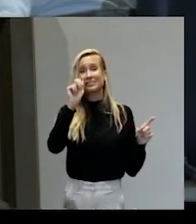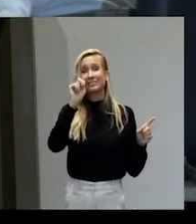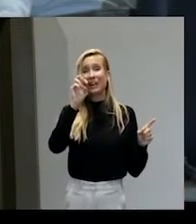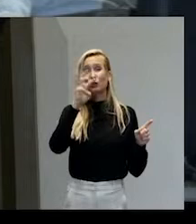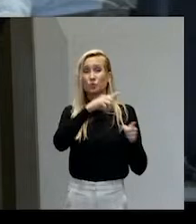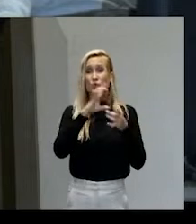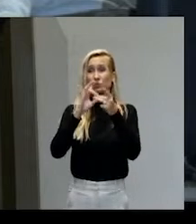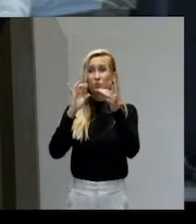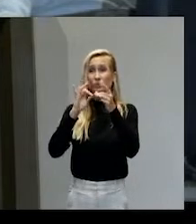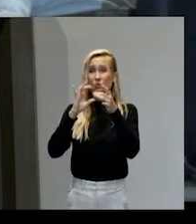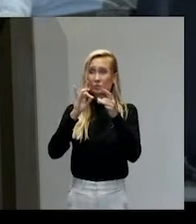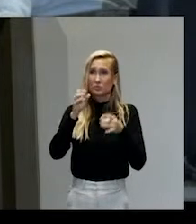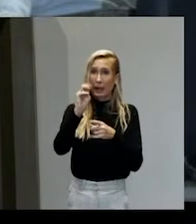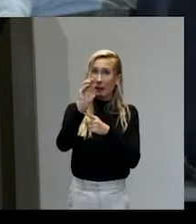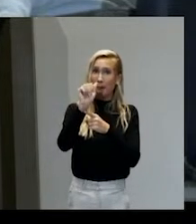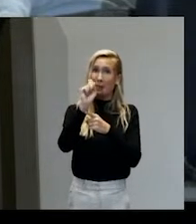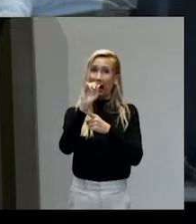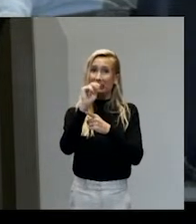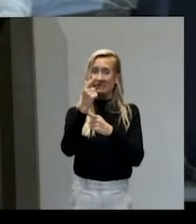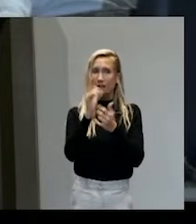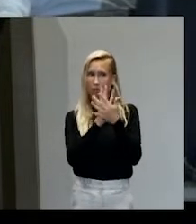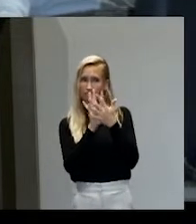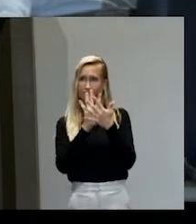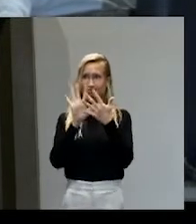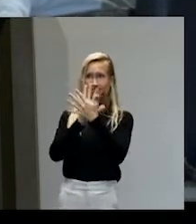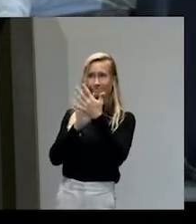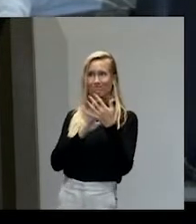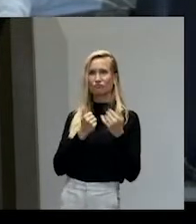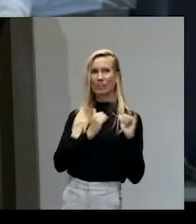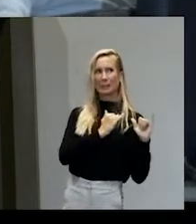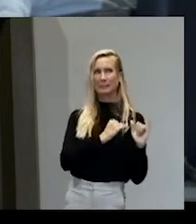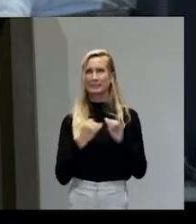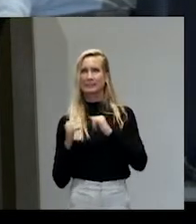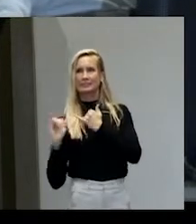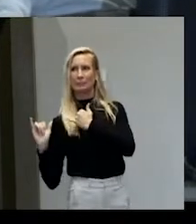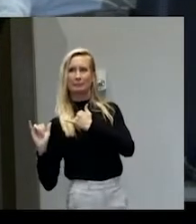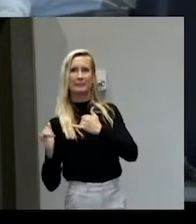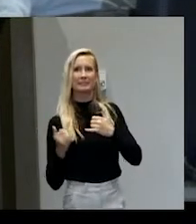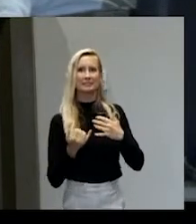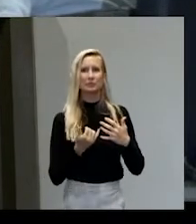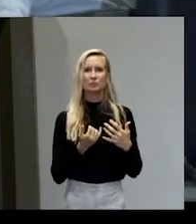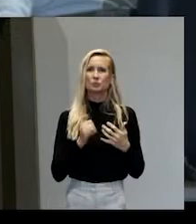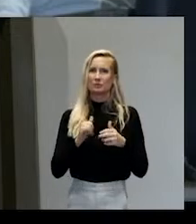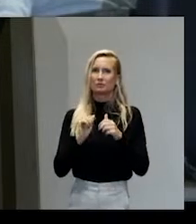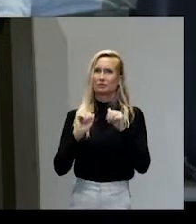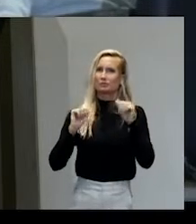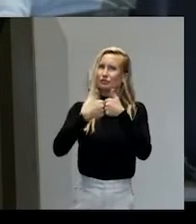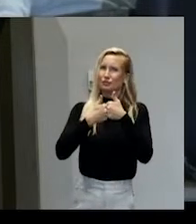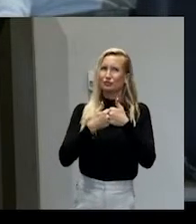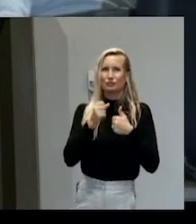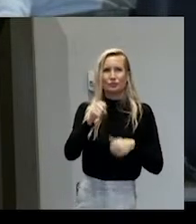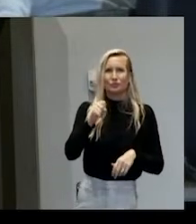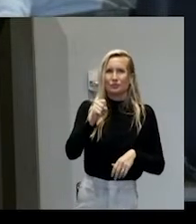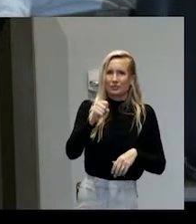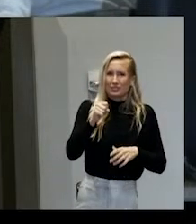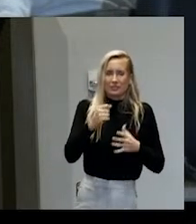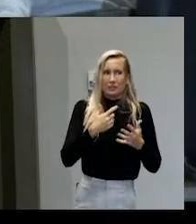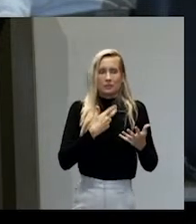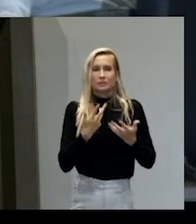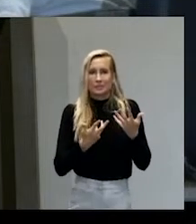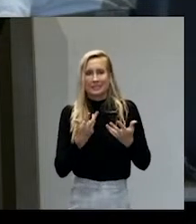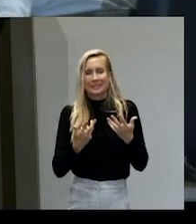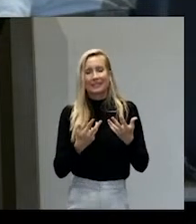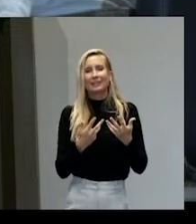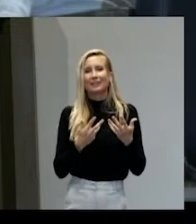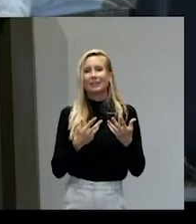danger. I think it's different for a female on the spectrum in the world. And so there's a really strong need, like I